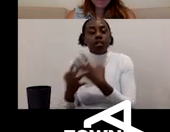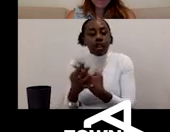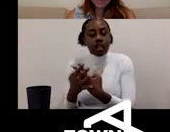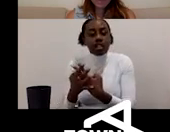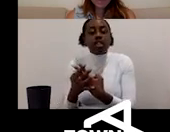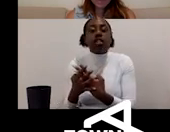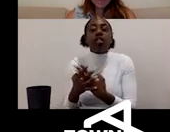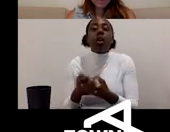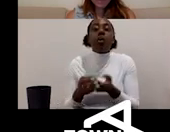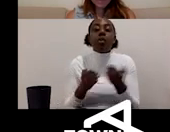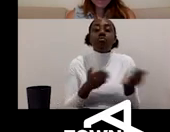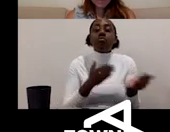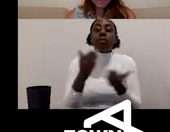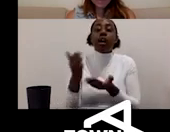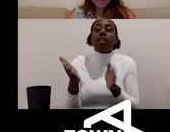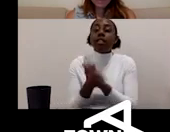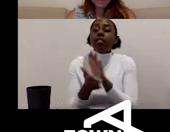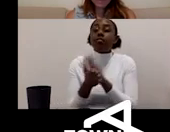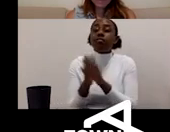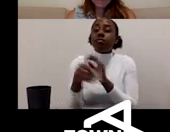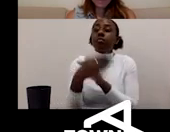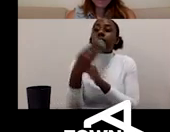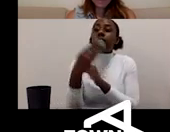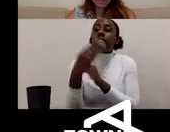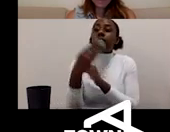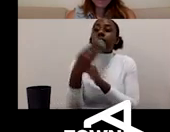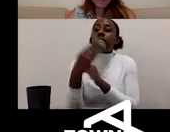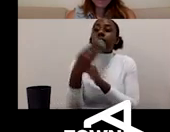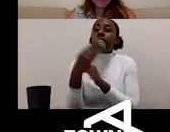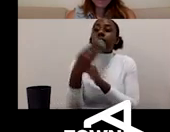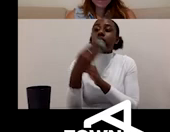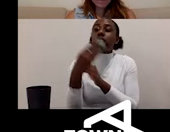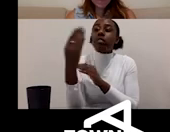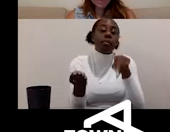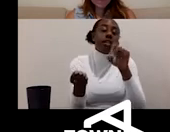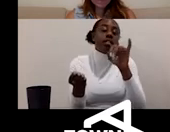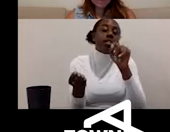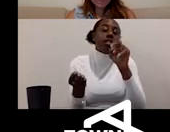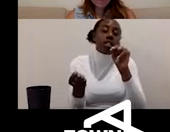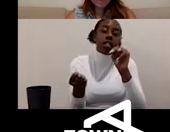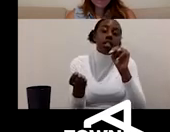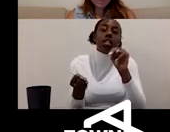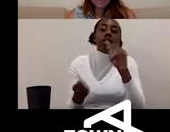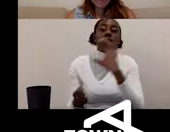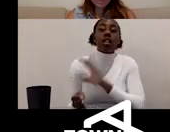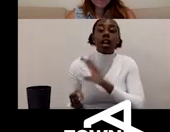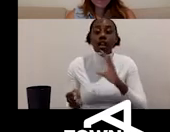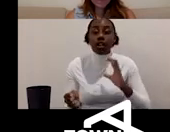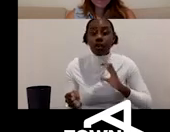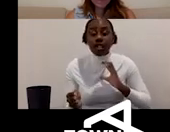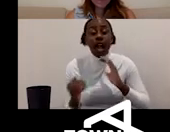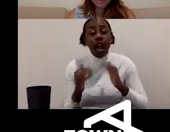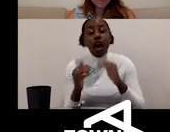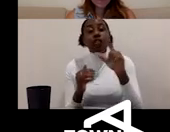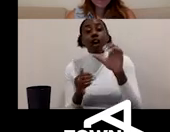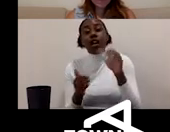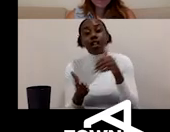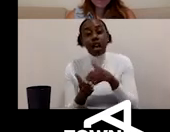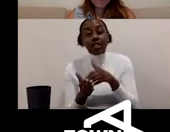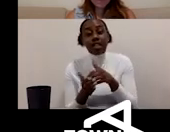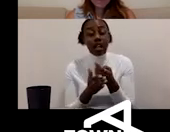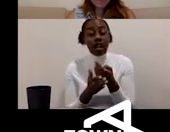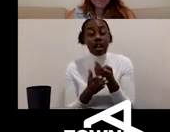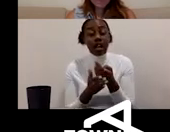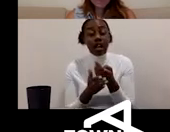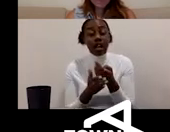petitions to Congress. We had over 100,000 petition signatures. And literally just a few days after we left DC,